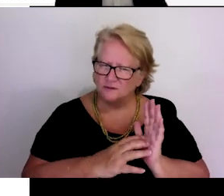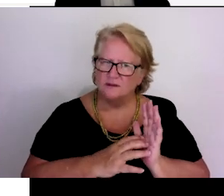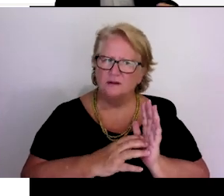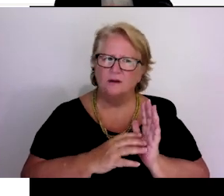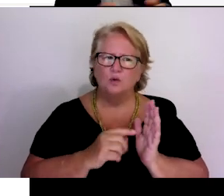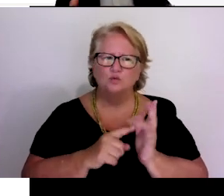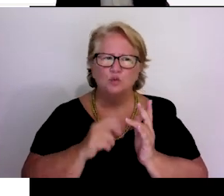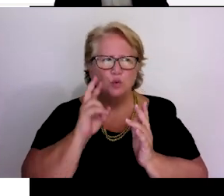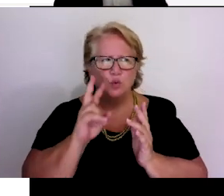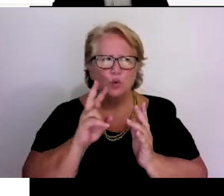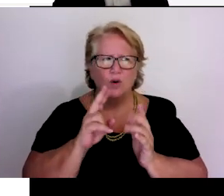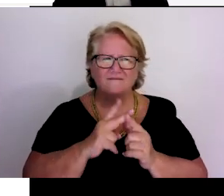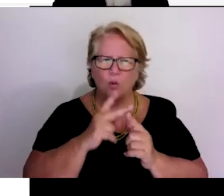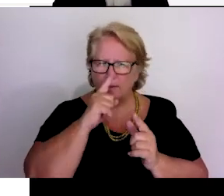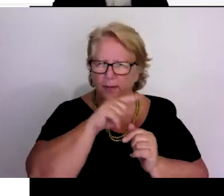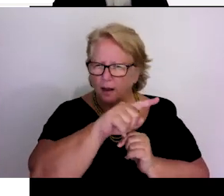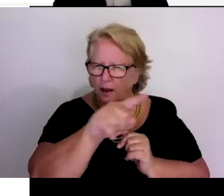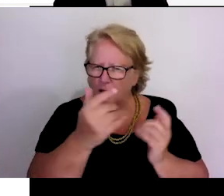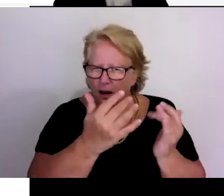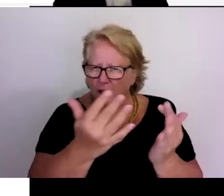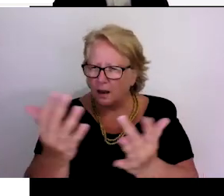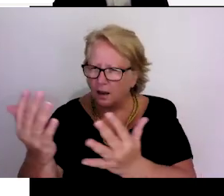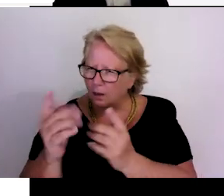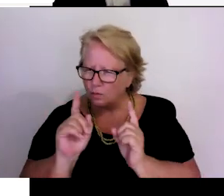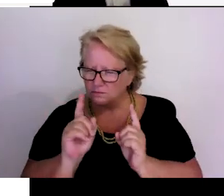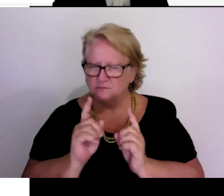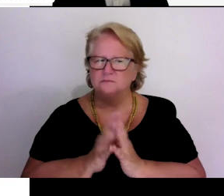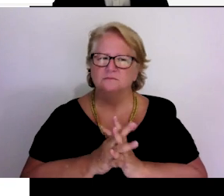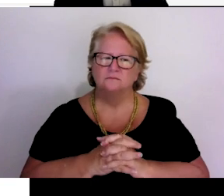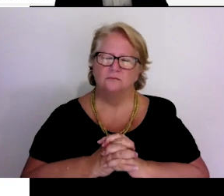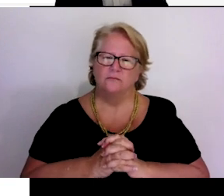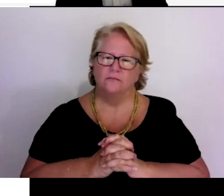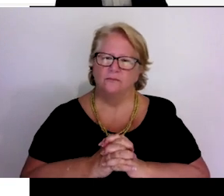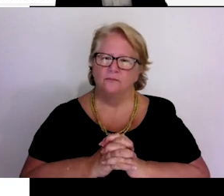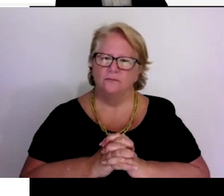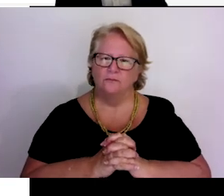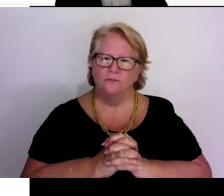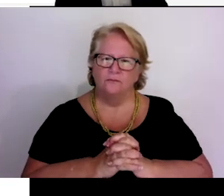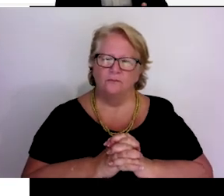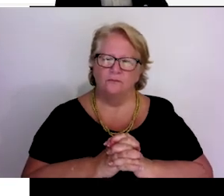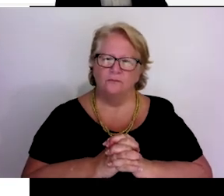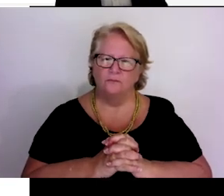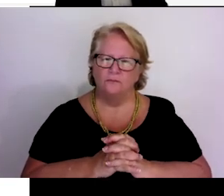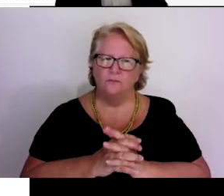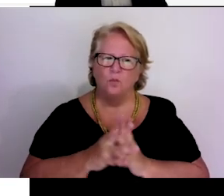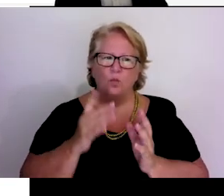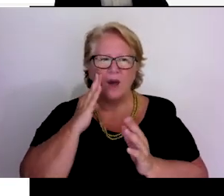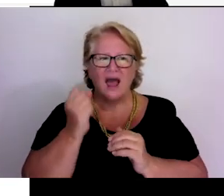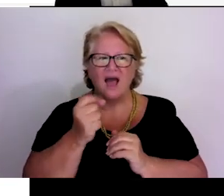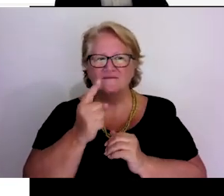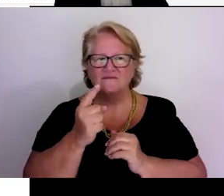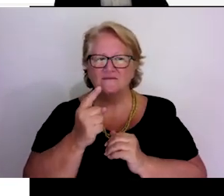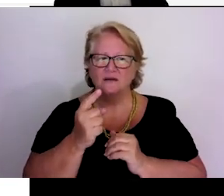a population capture. And when we brought together key data sets like disability